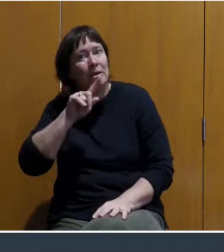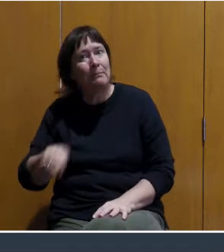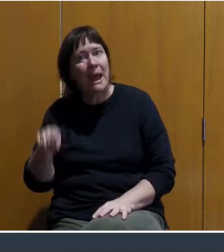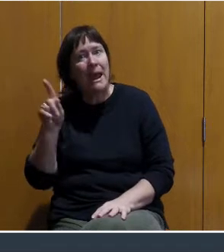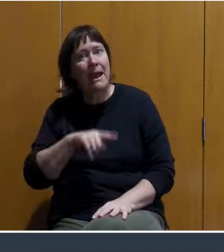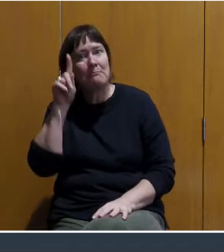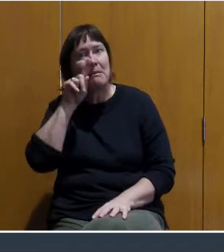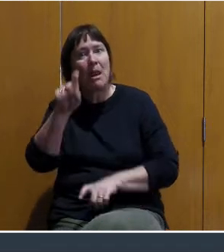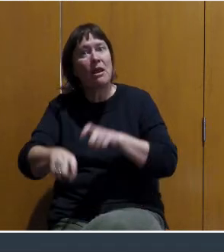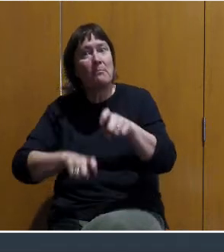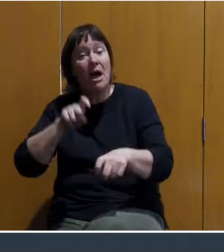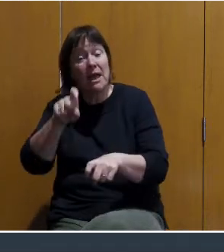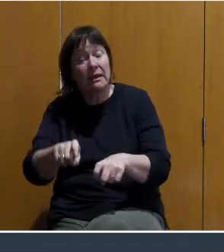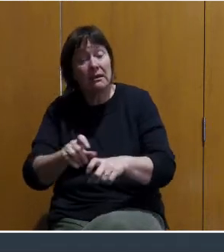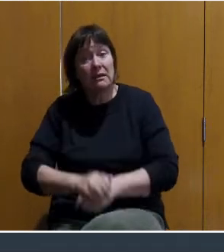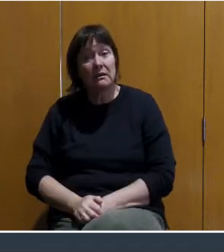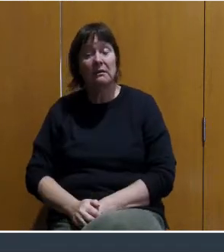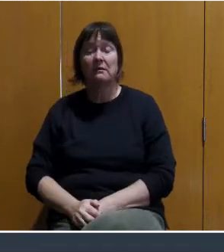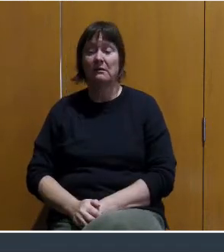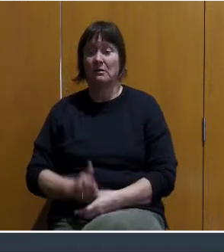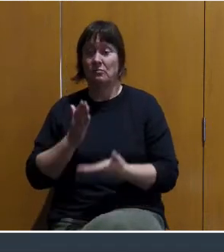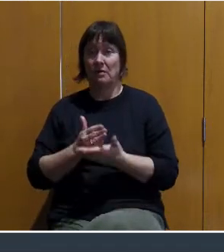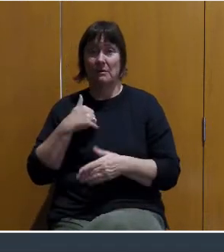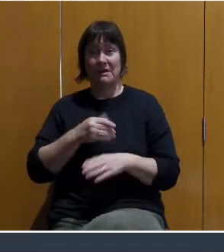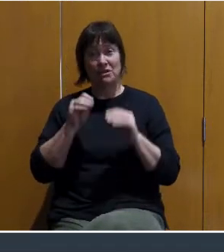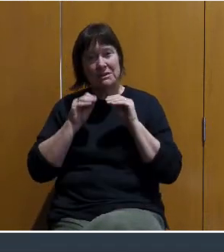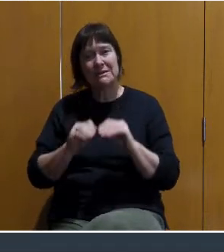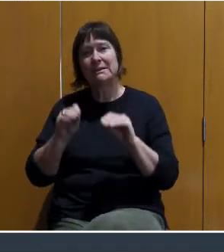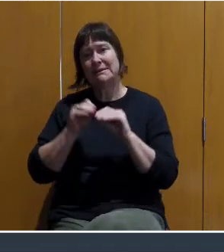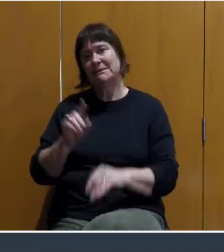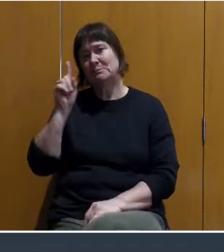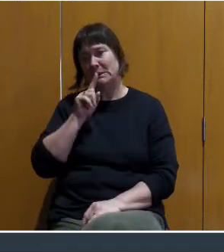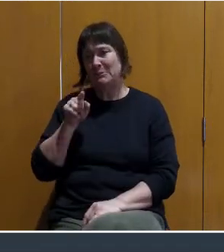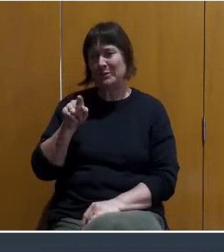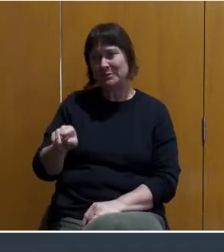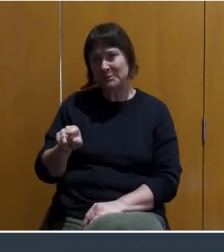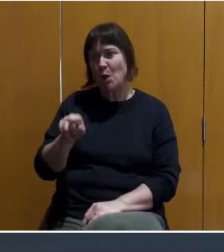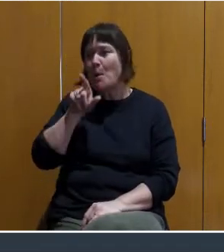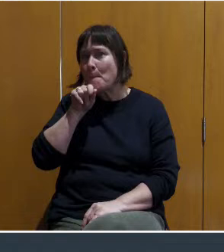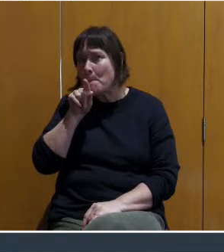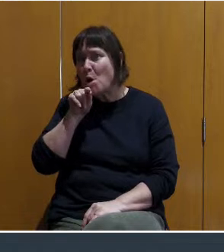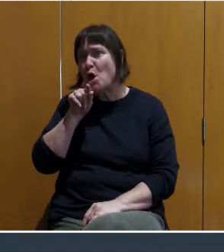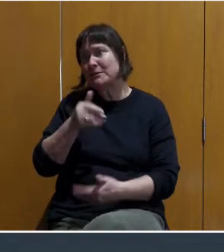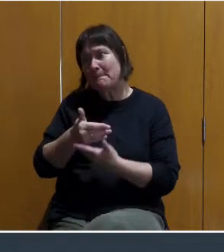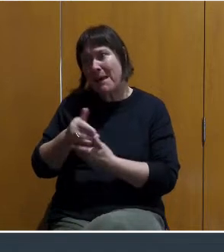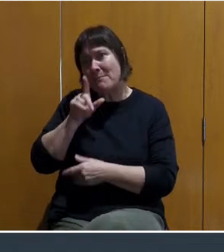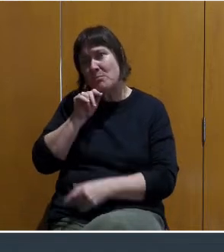So, it's a case of actually teaching people to be careful, I think, and be responsible.